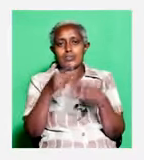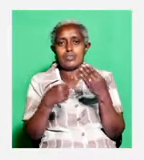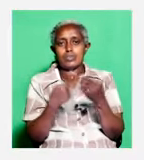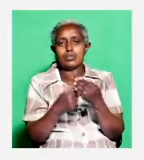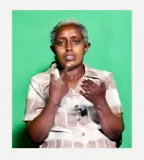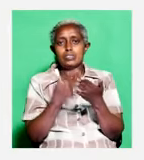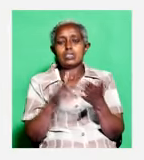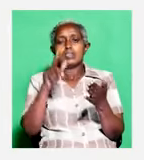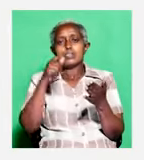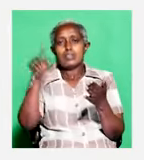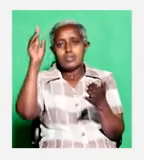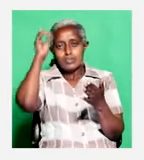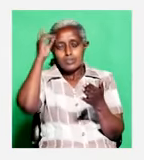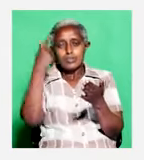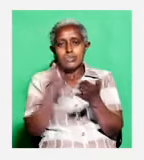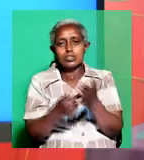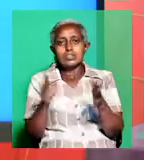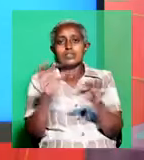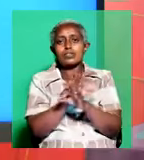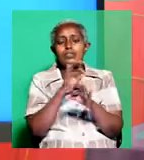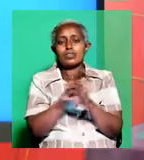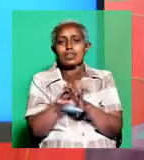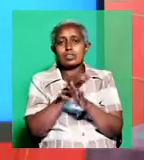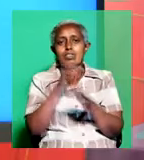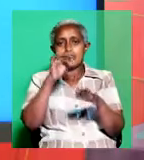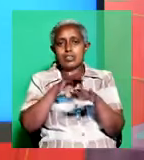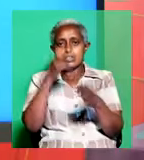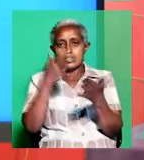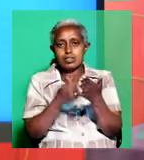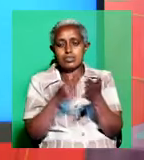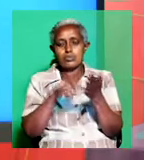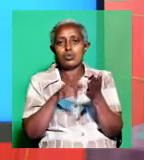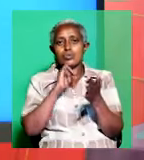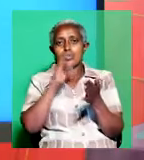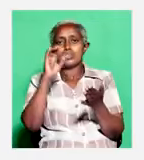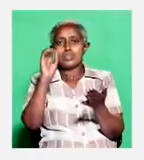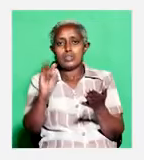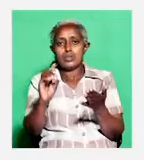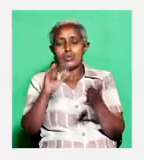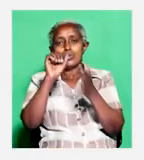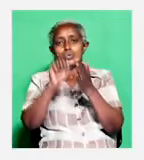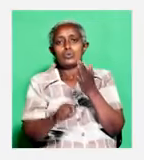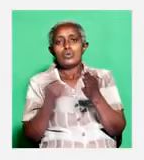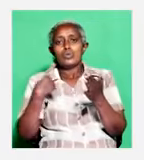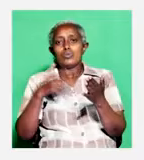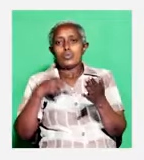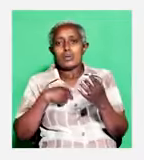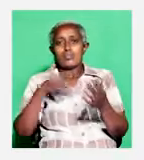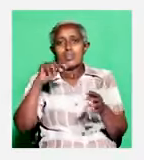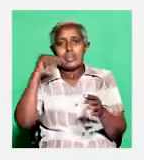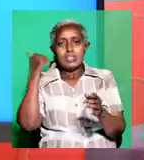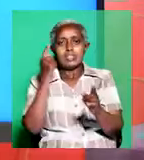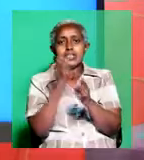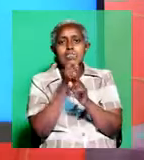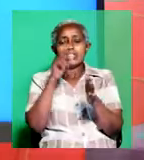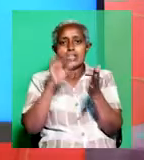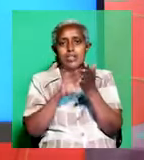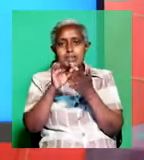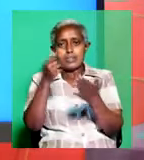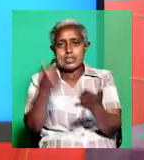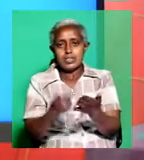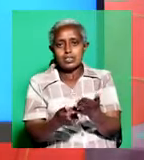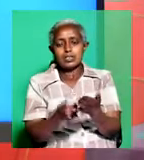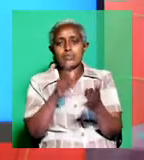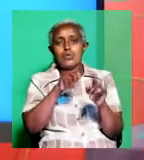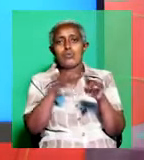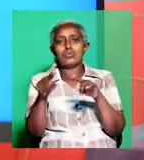Therefore, the derivative of this function at this point is 0. So we have another critical number here also.